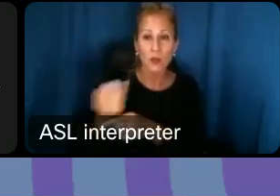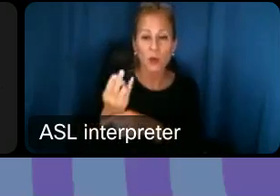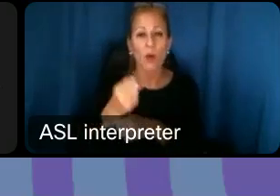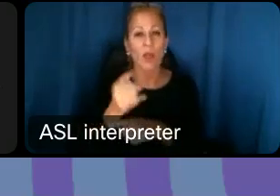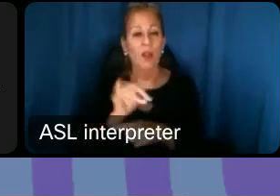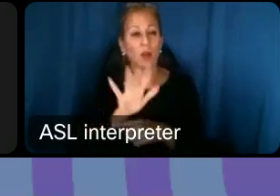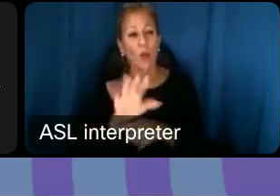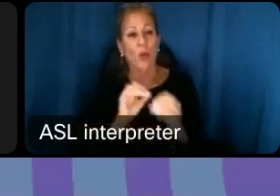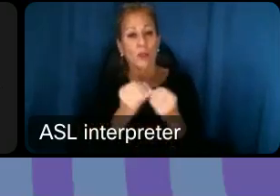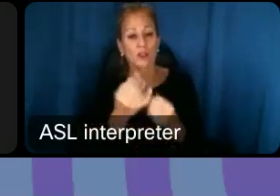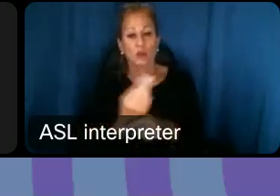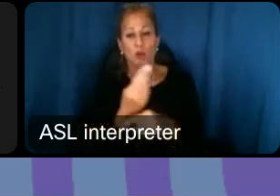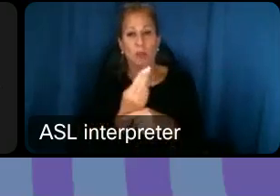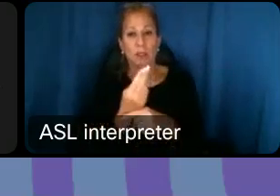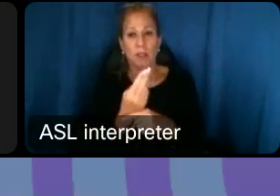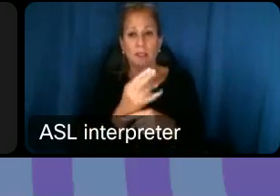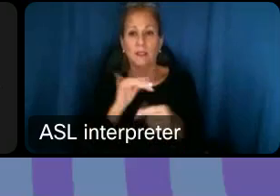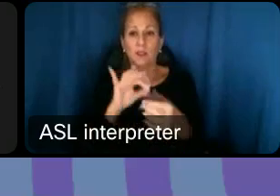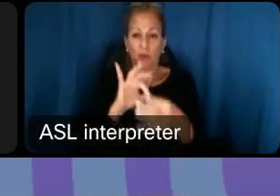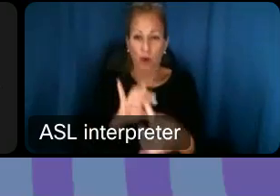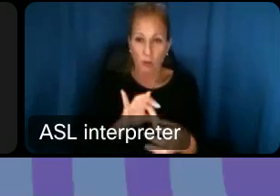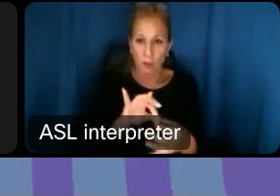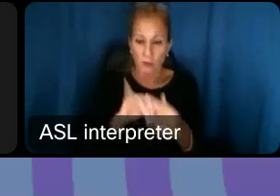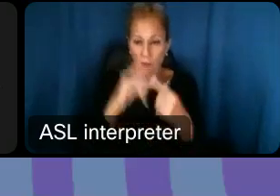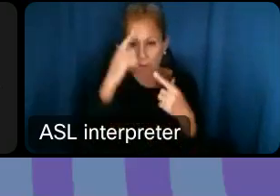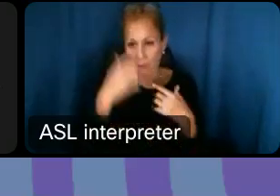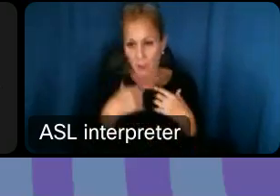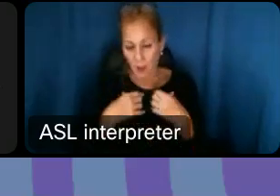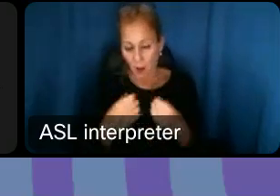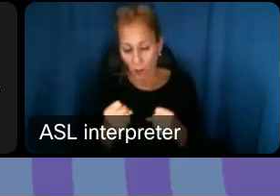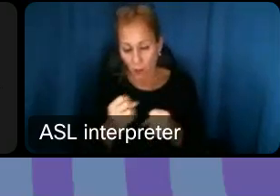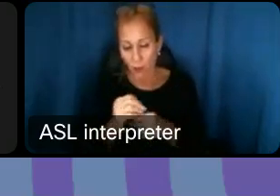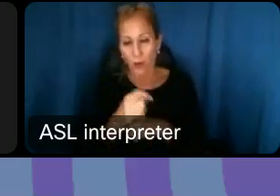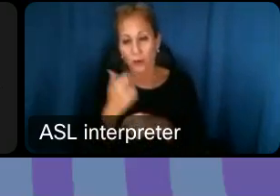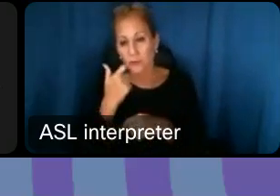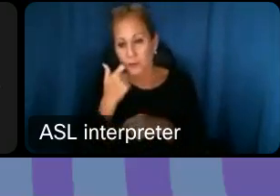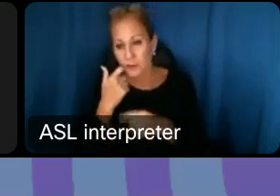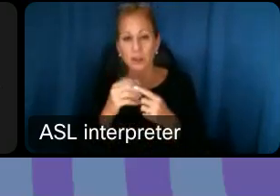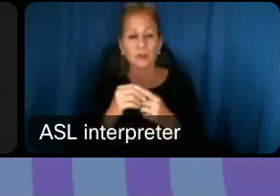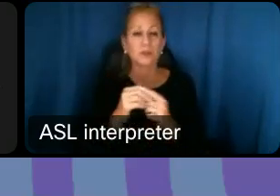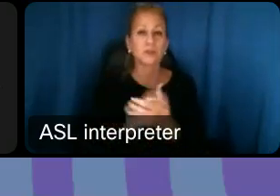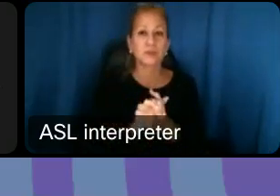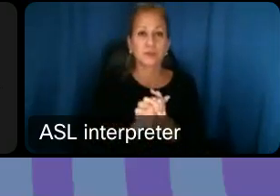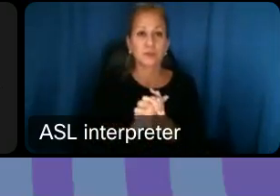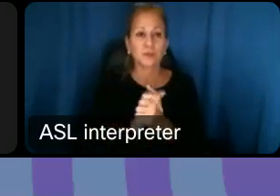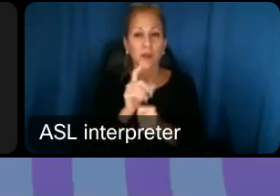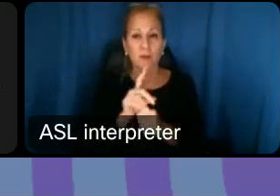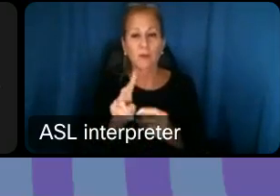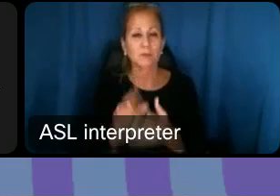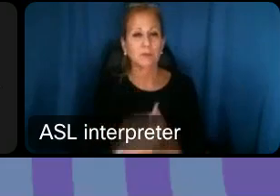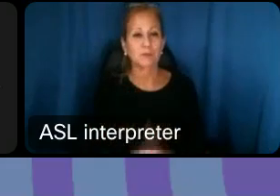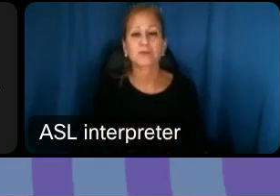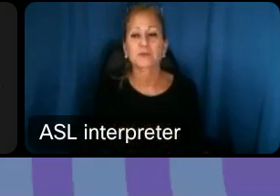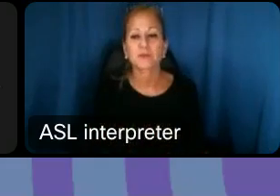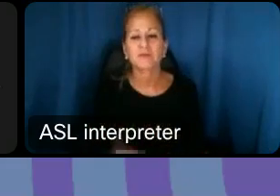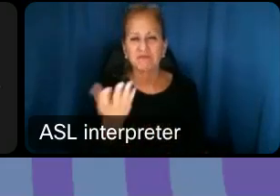your organization is using in that response to mental health or substance use coercion. I'll give us a minute